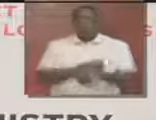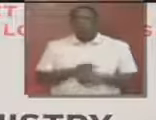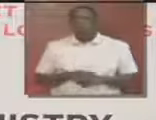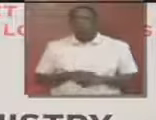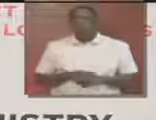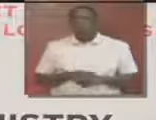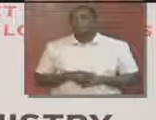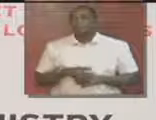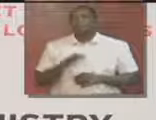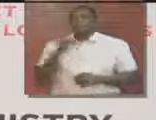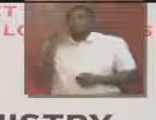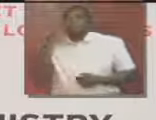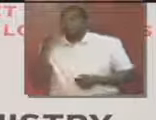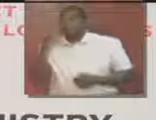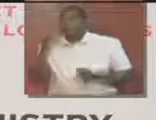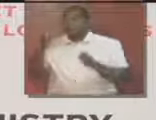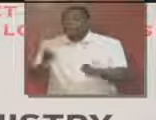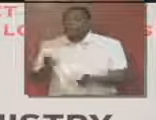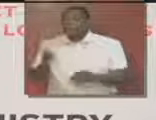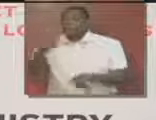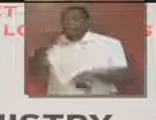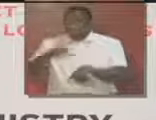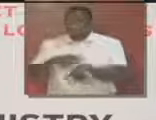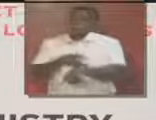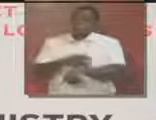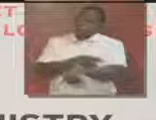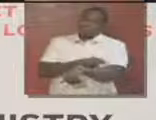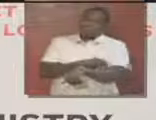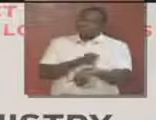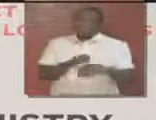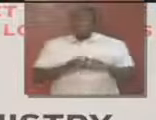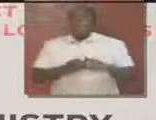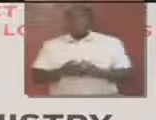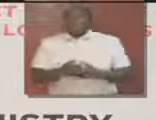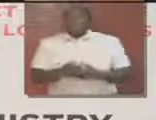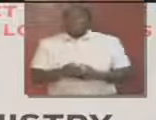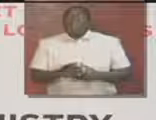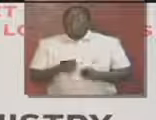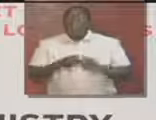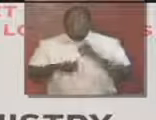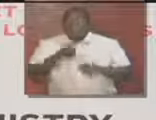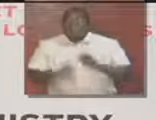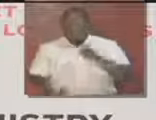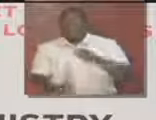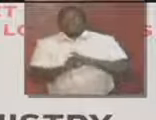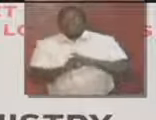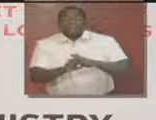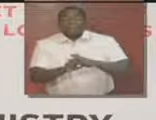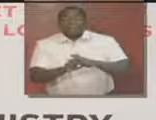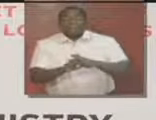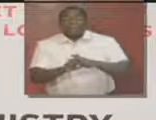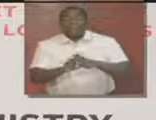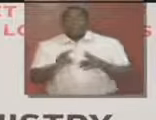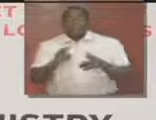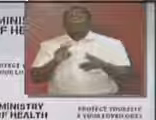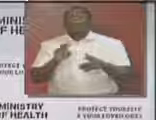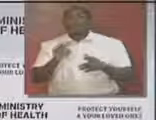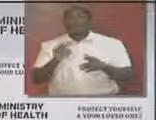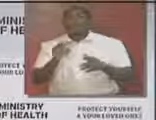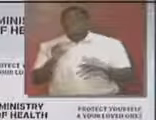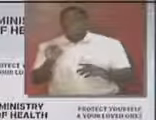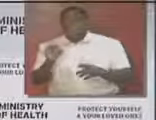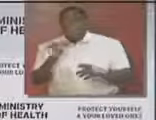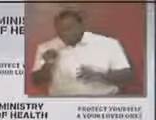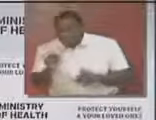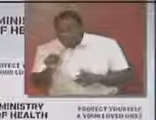reaction that they as individuals have to the first vaccine, they should receive their second dose of vaccine as scheduled.